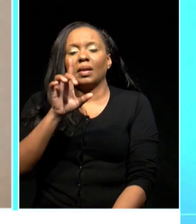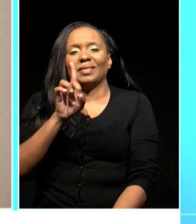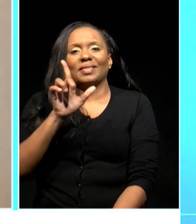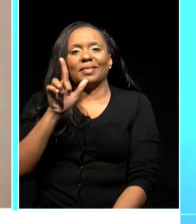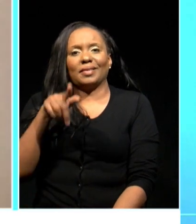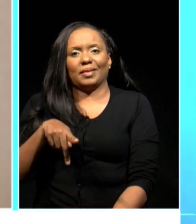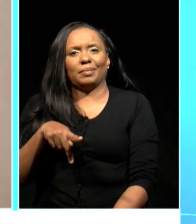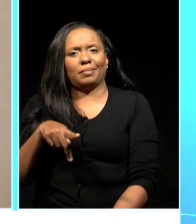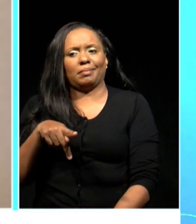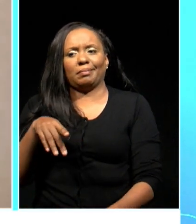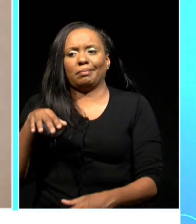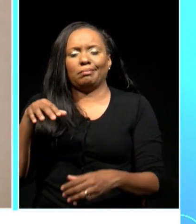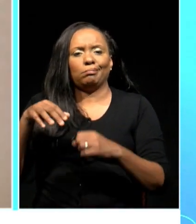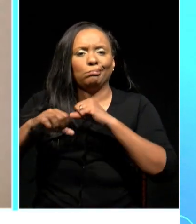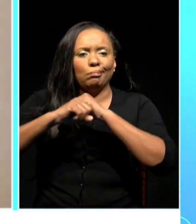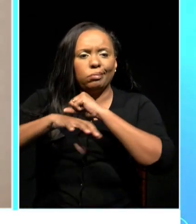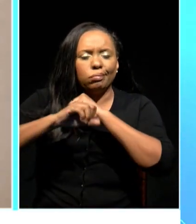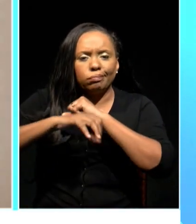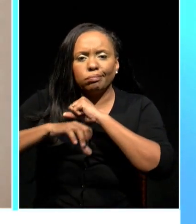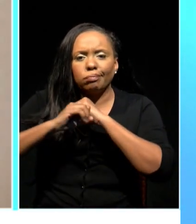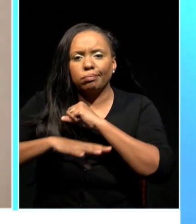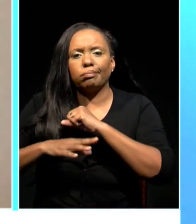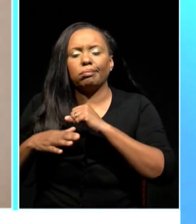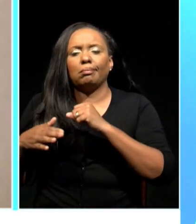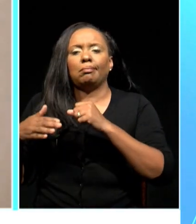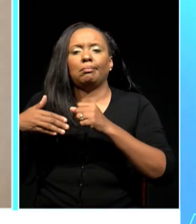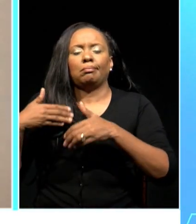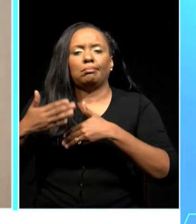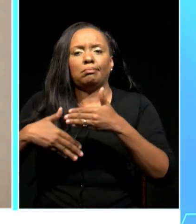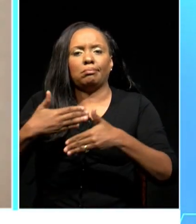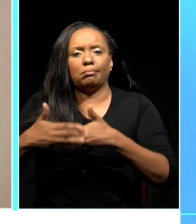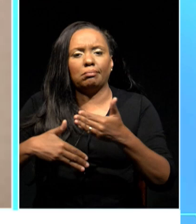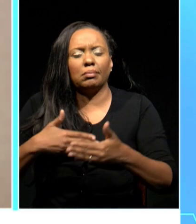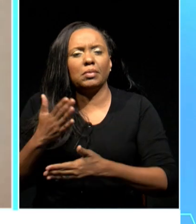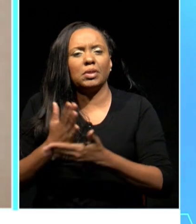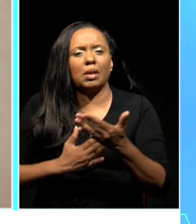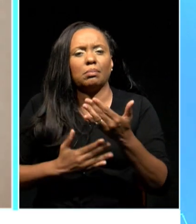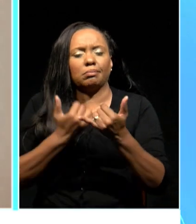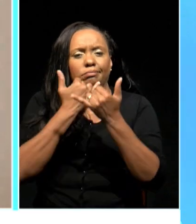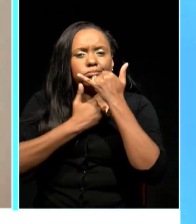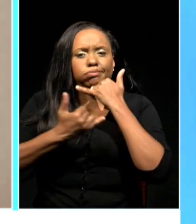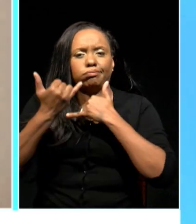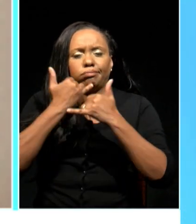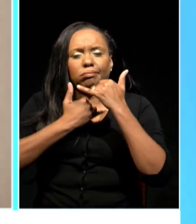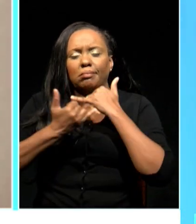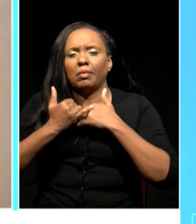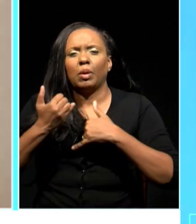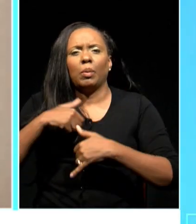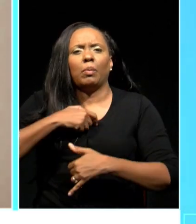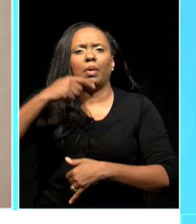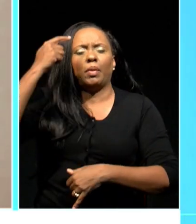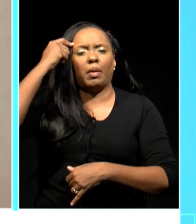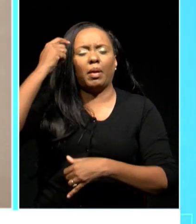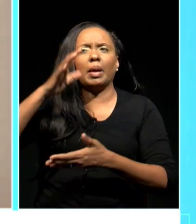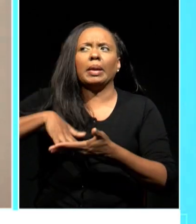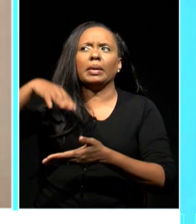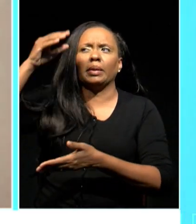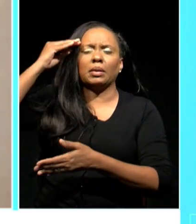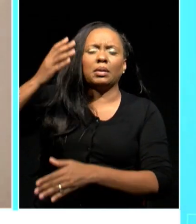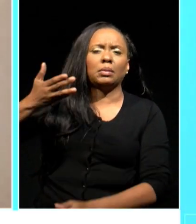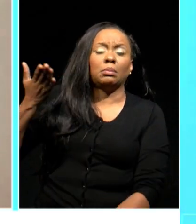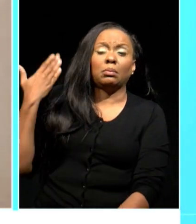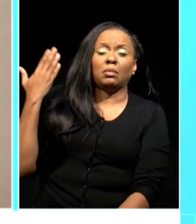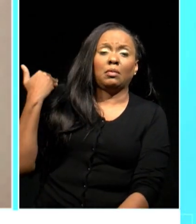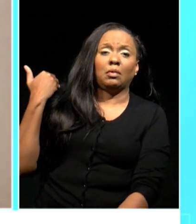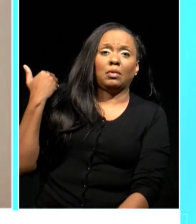mentioned before that there were some significant missteps that you would have thought they would have learned from and would have known better about.